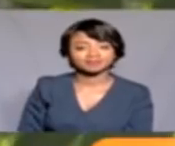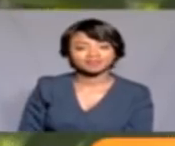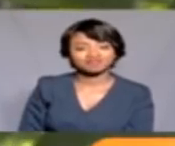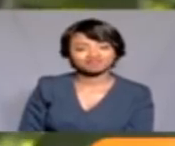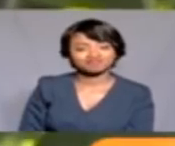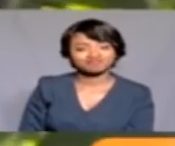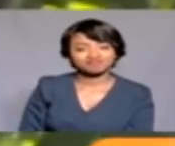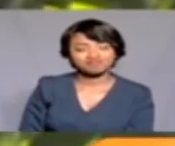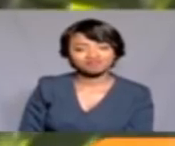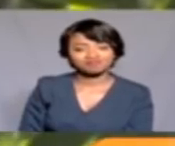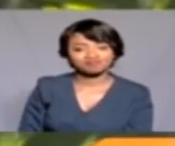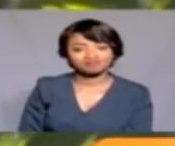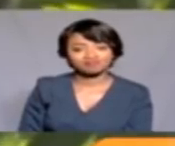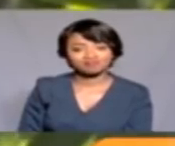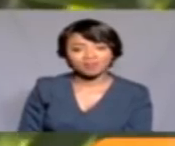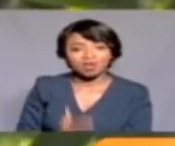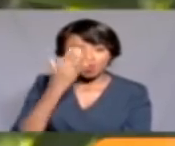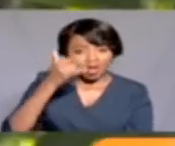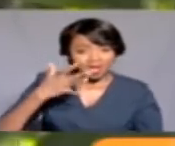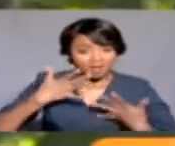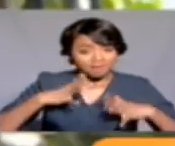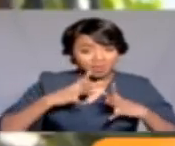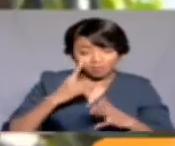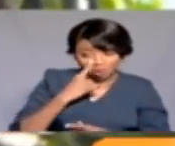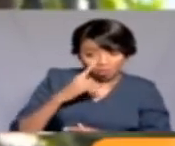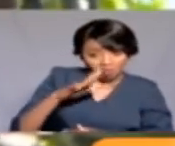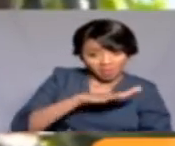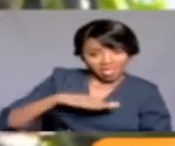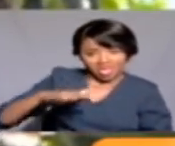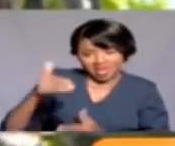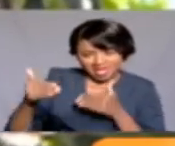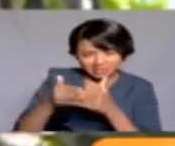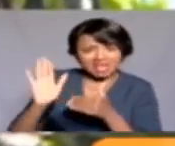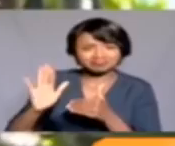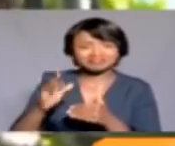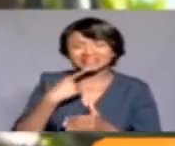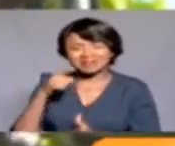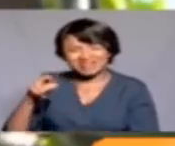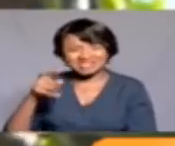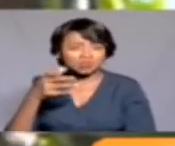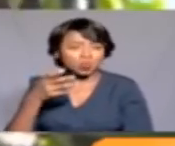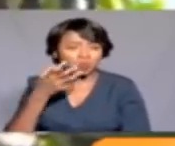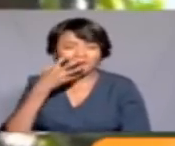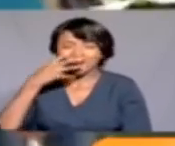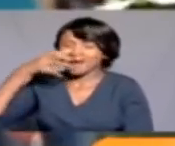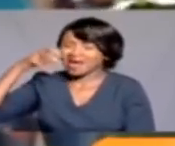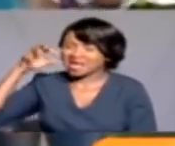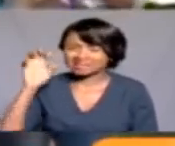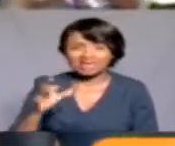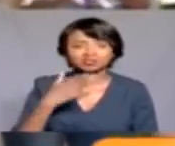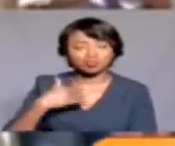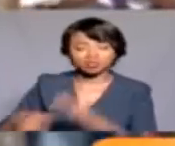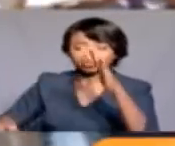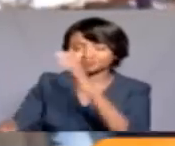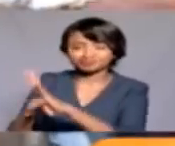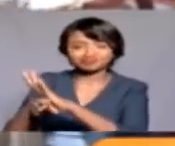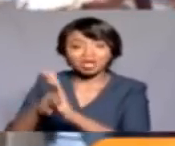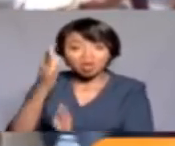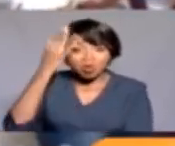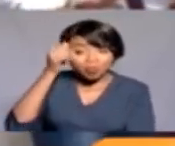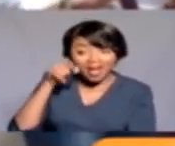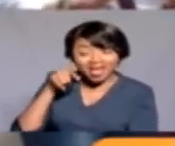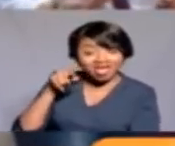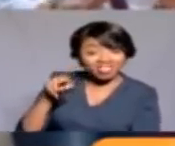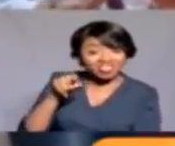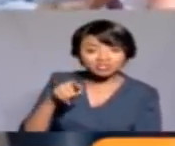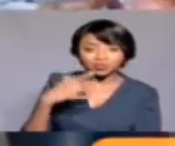Whereas locals living around this garden think that the hanging birds are a bad omen and want them got rid of, these creatures are